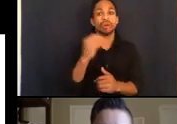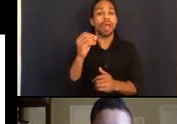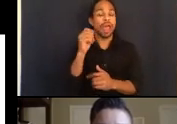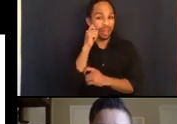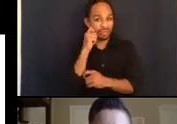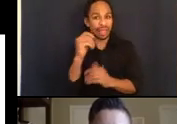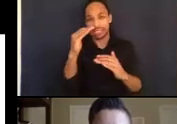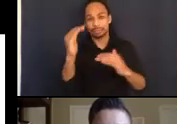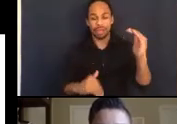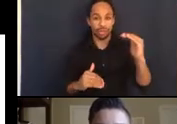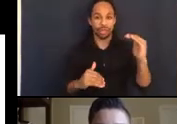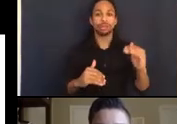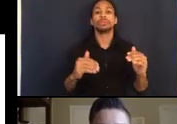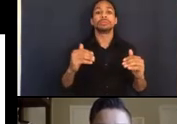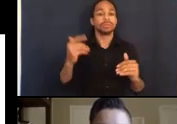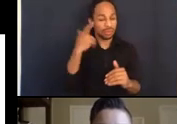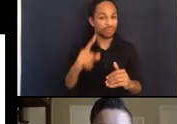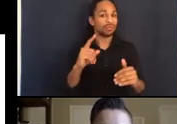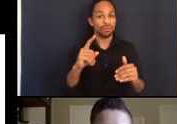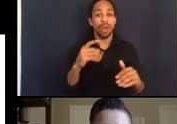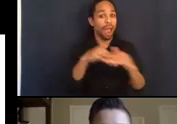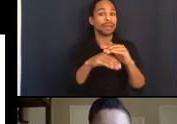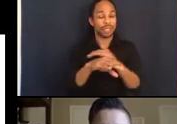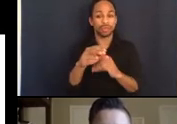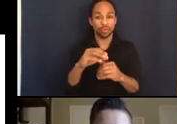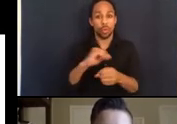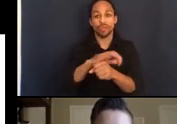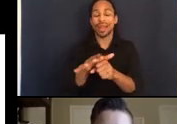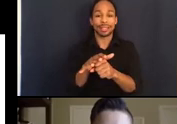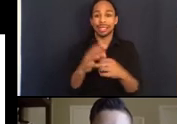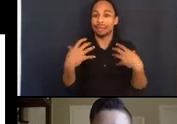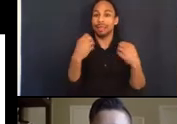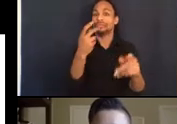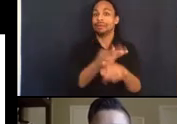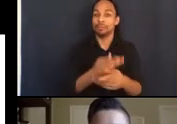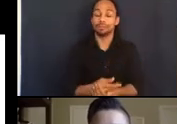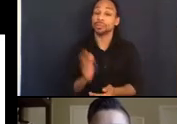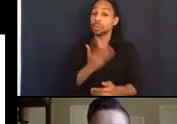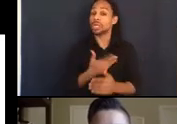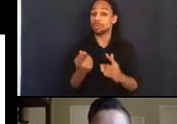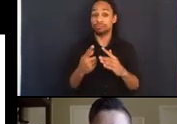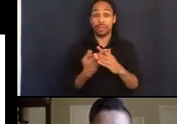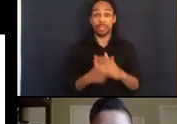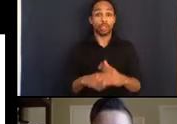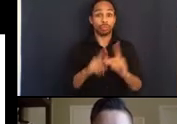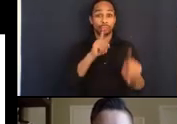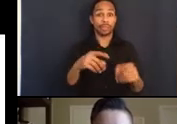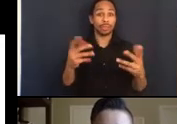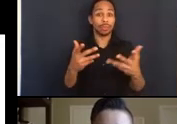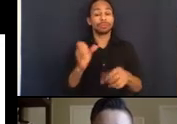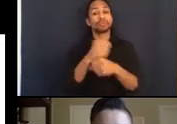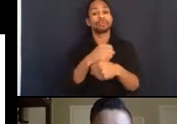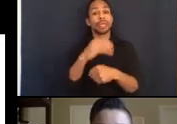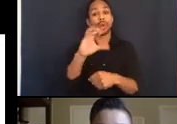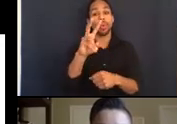COVID testing. Next slide. So our initial response included creating COVID testing within our